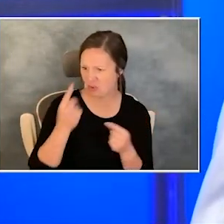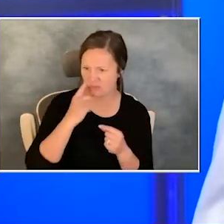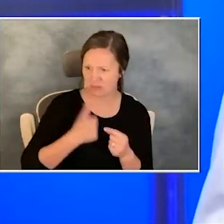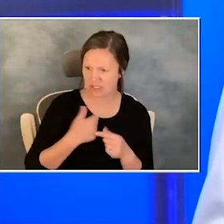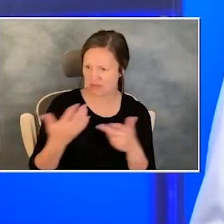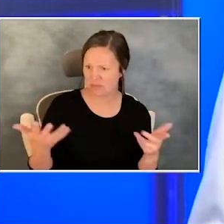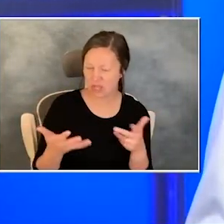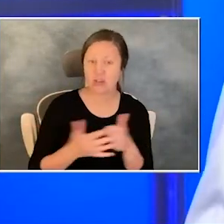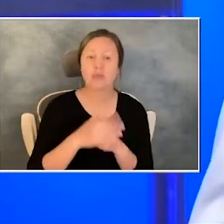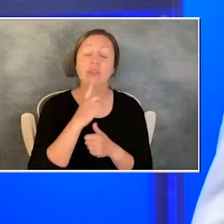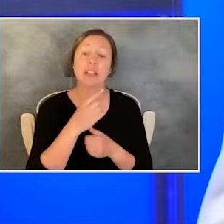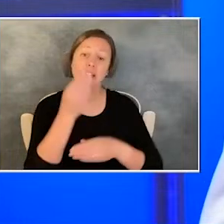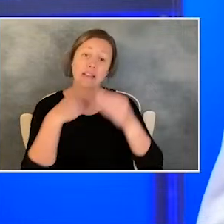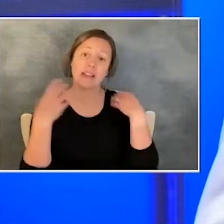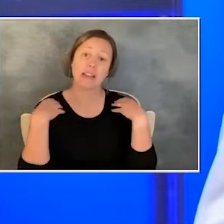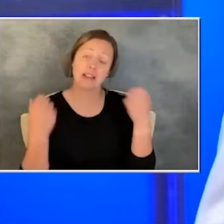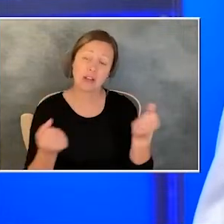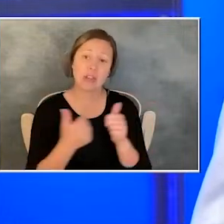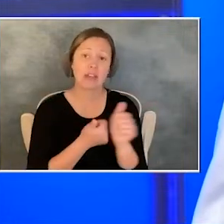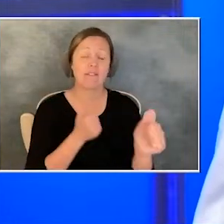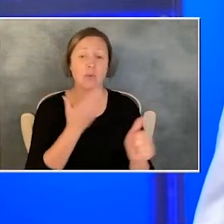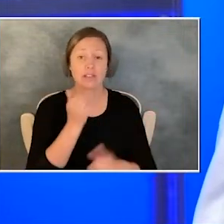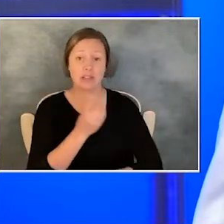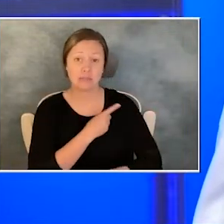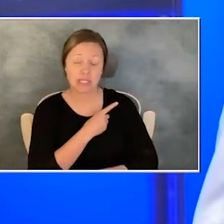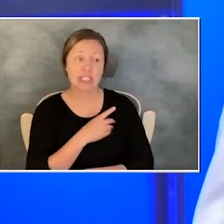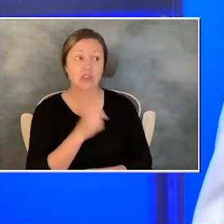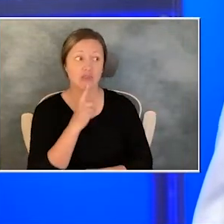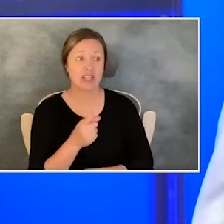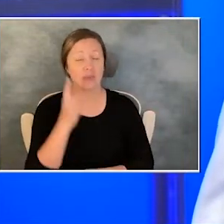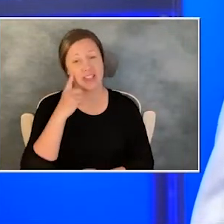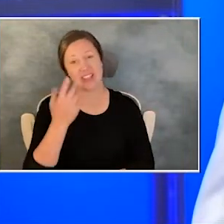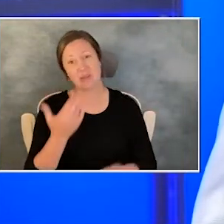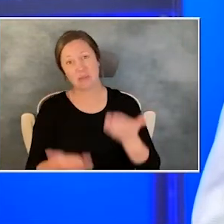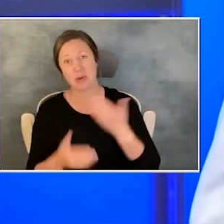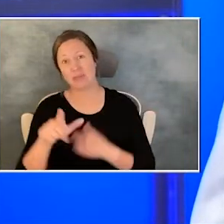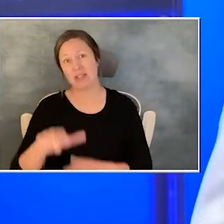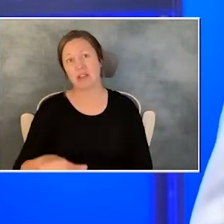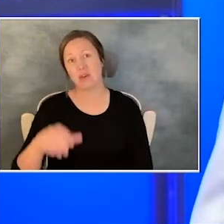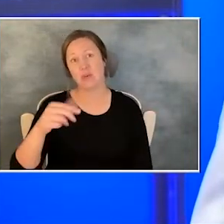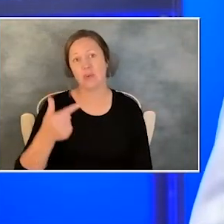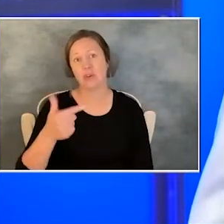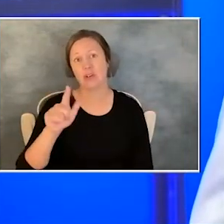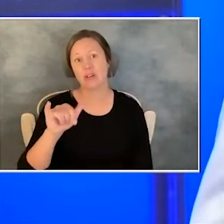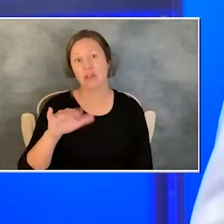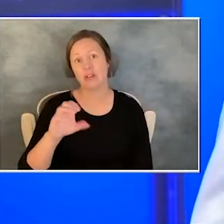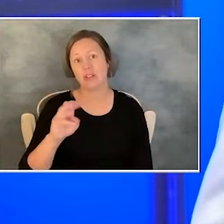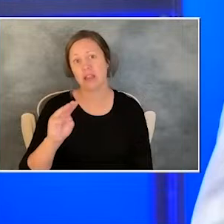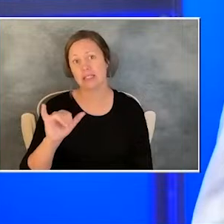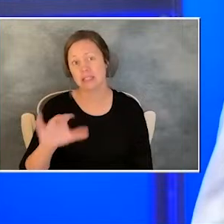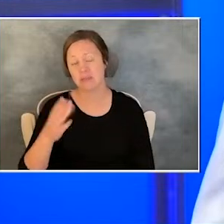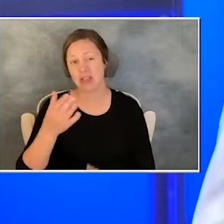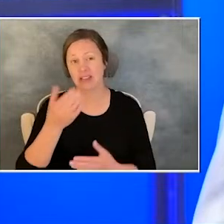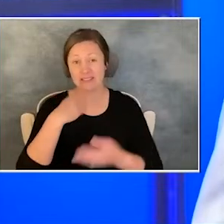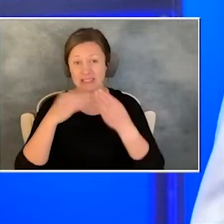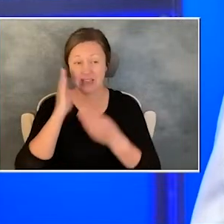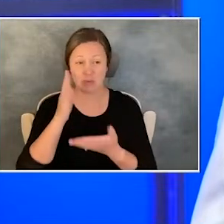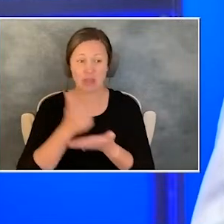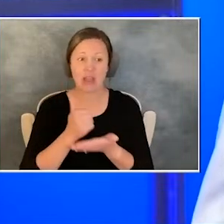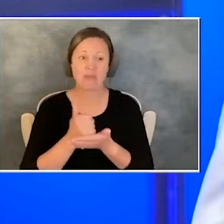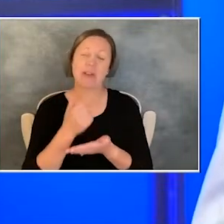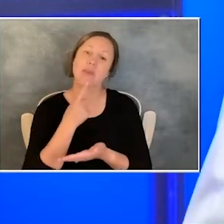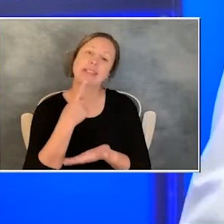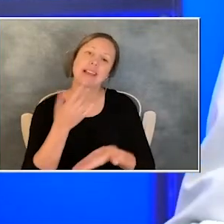eat healthy, avoid diabetes, and we think probably a low glycemic diet. And I say probably, but because we haven't really proven this yet.